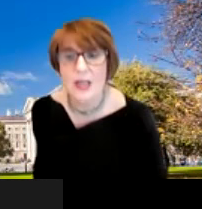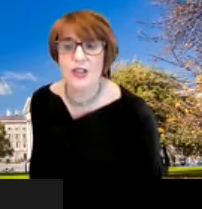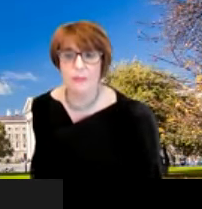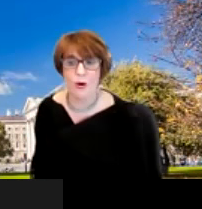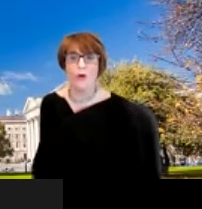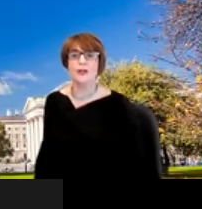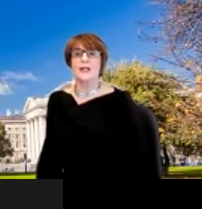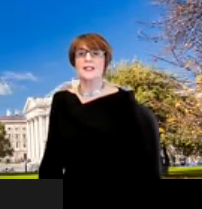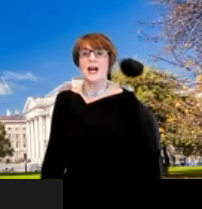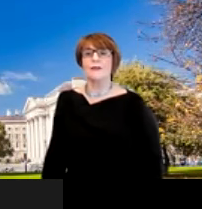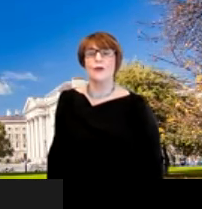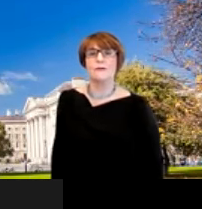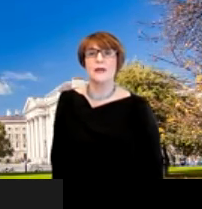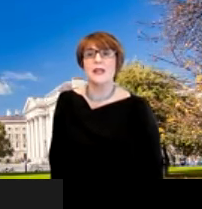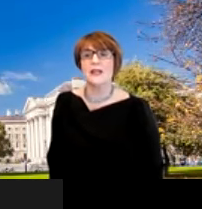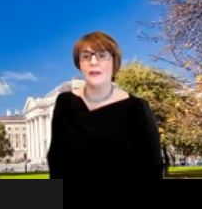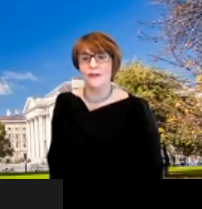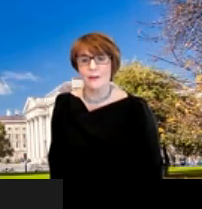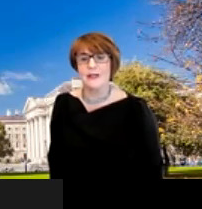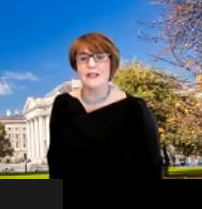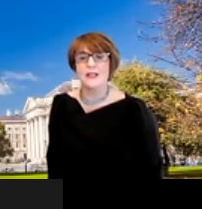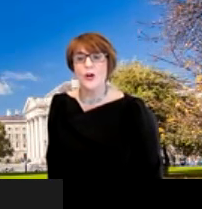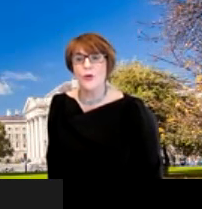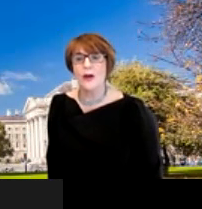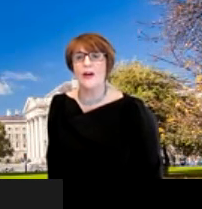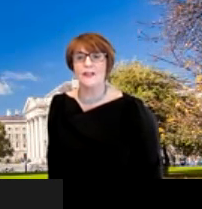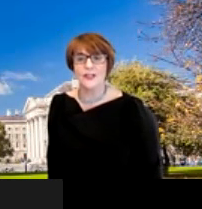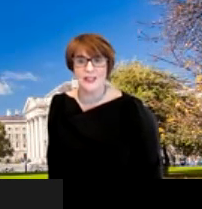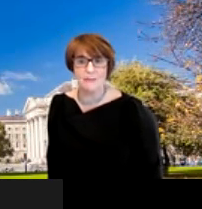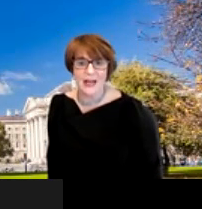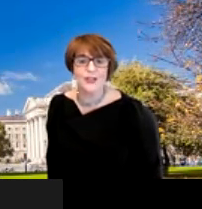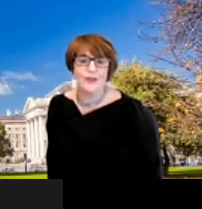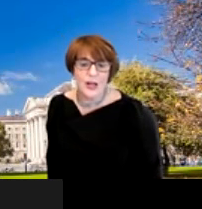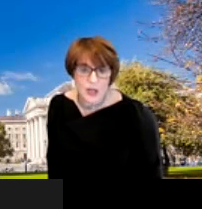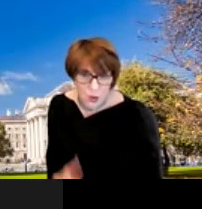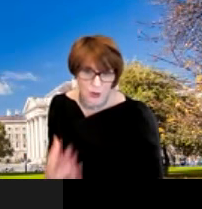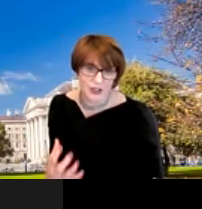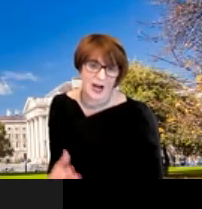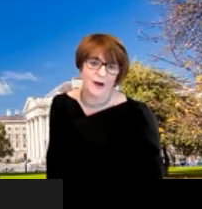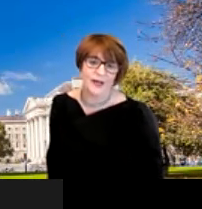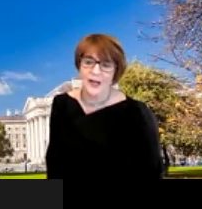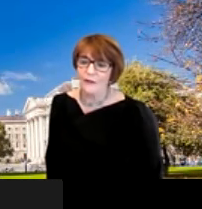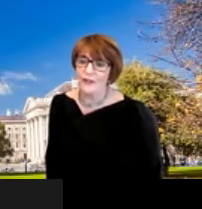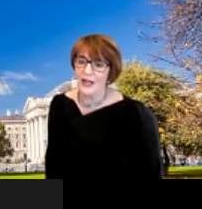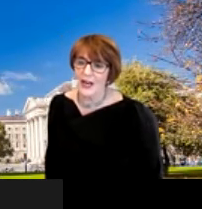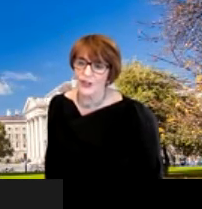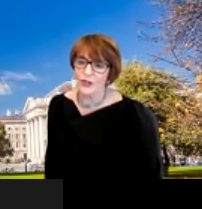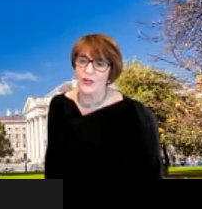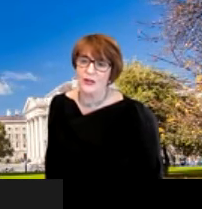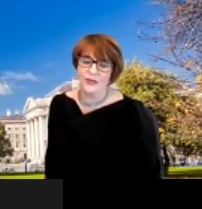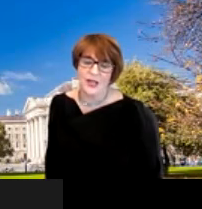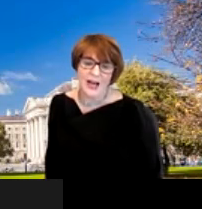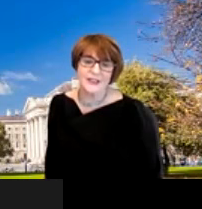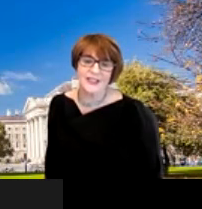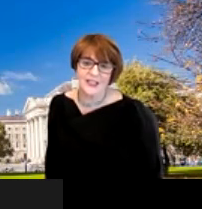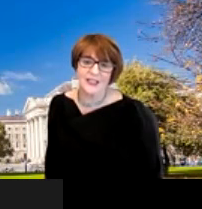we support staff who have been, and families who have had this massive load to carry for the last 2